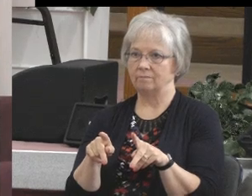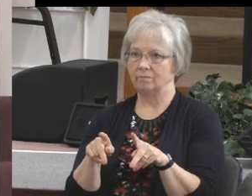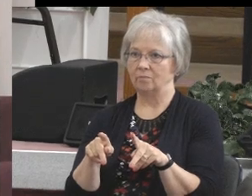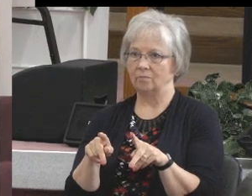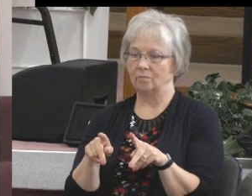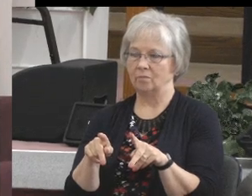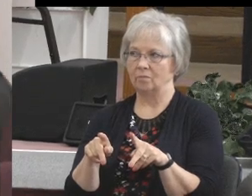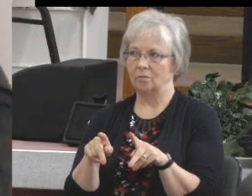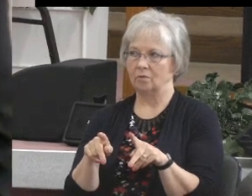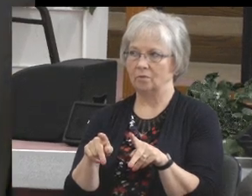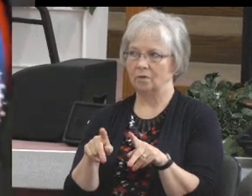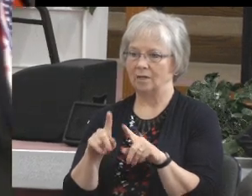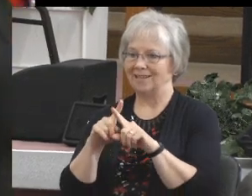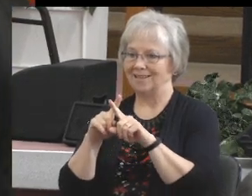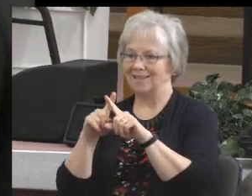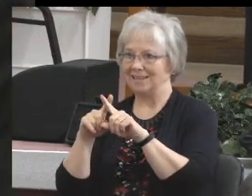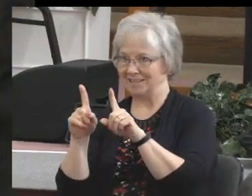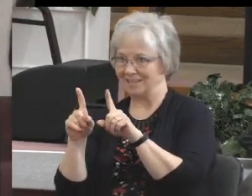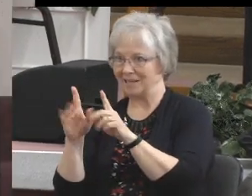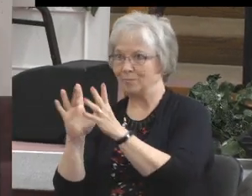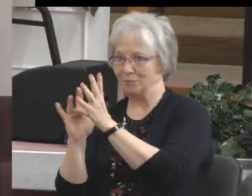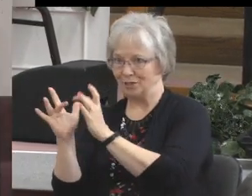short of the Son of God